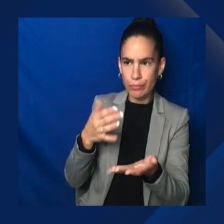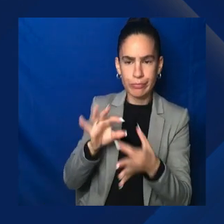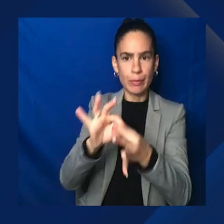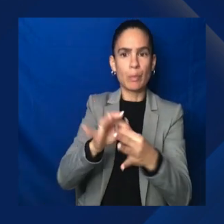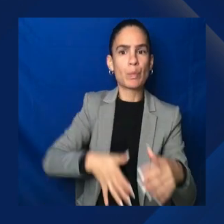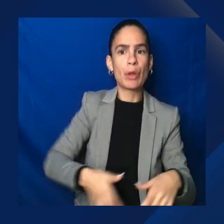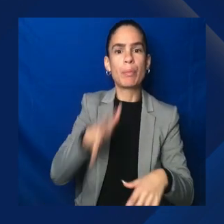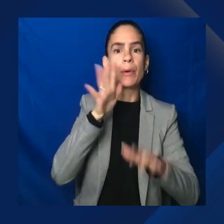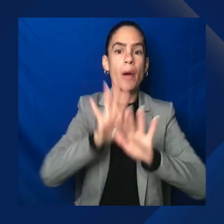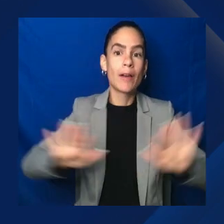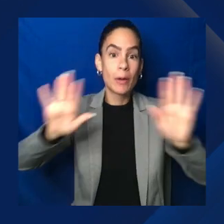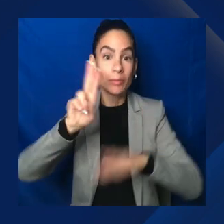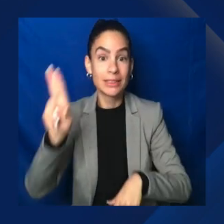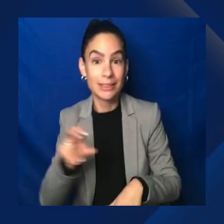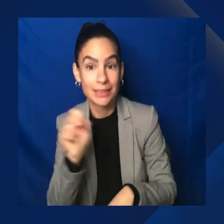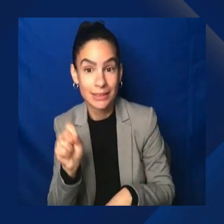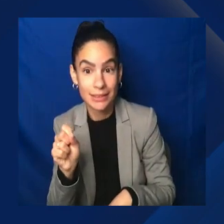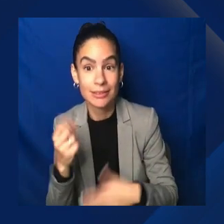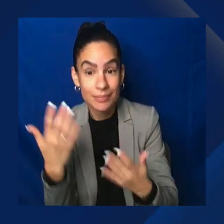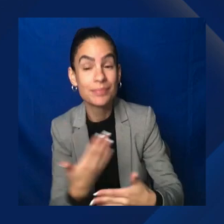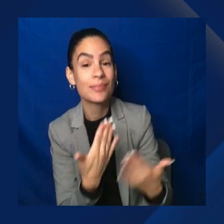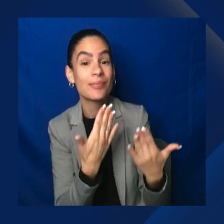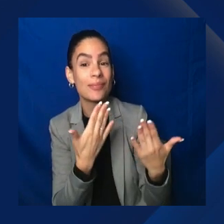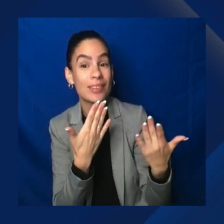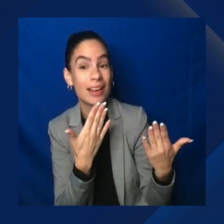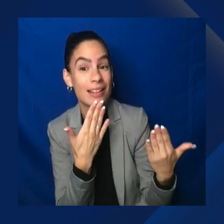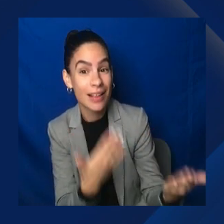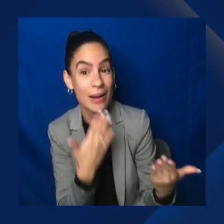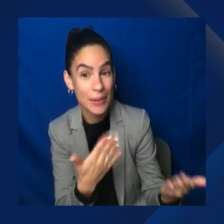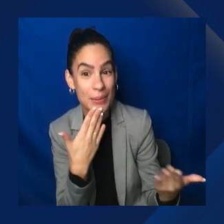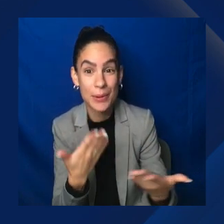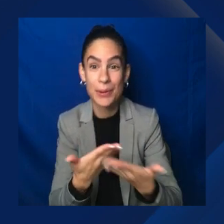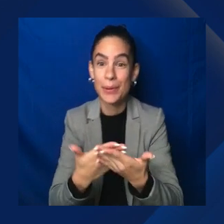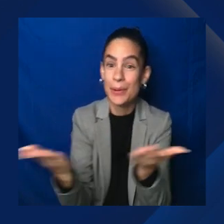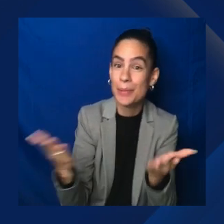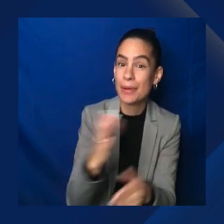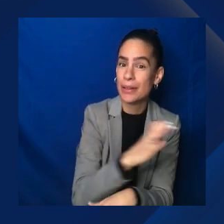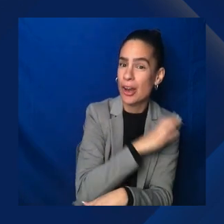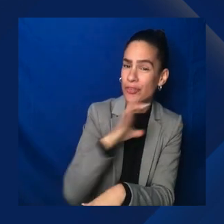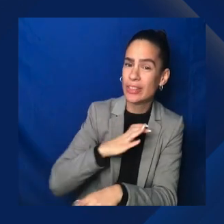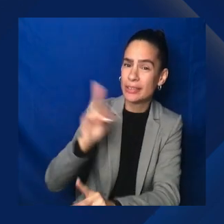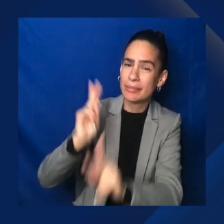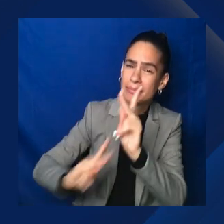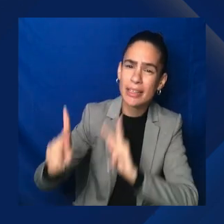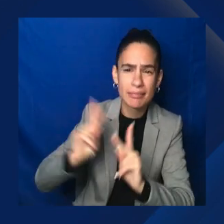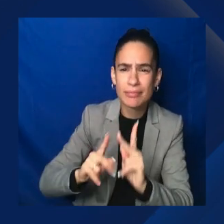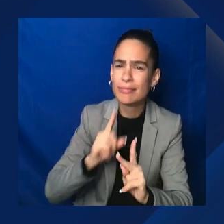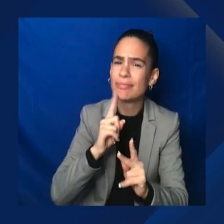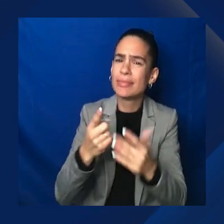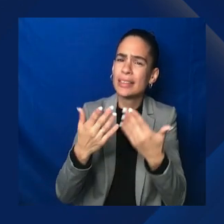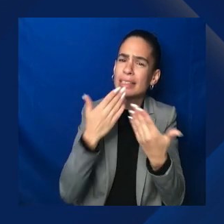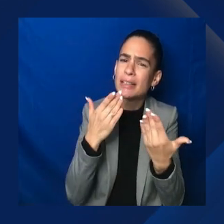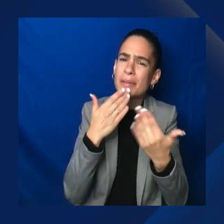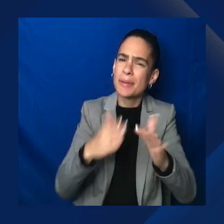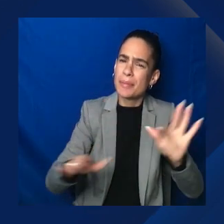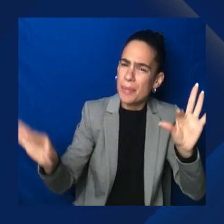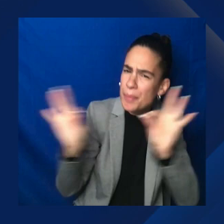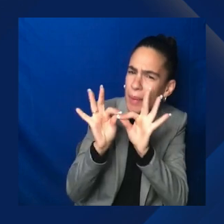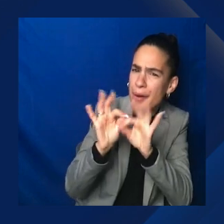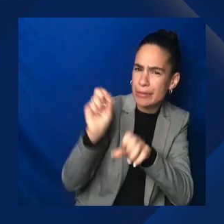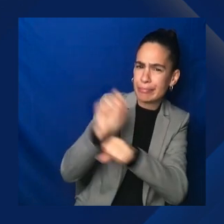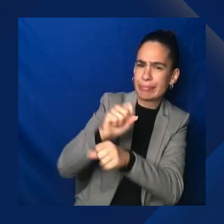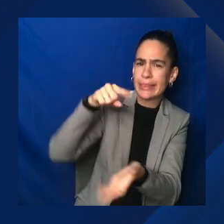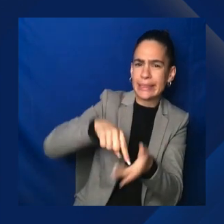of Congress for your hard work on this incredibly important issue, for highlighting the provisions of Build Back